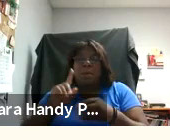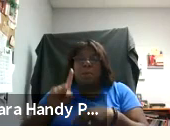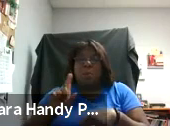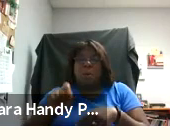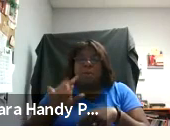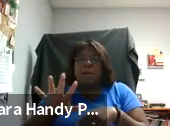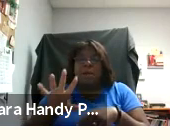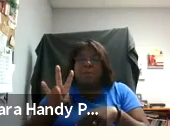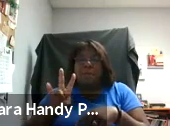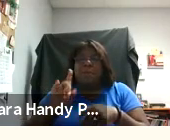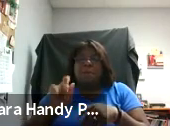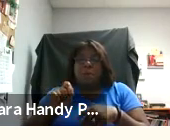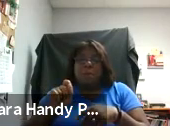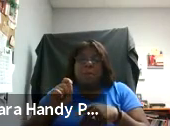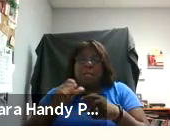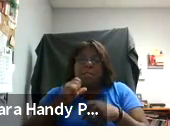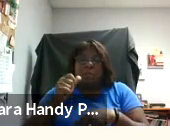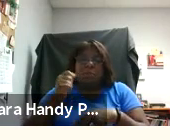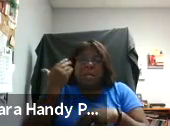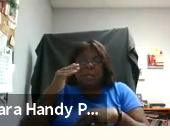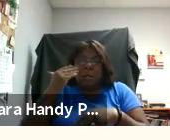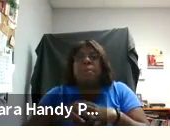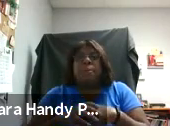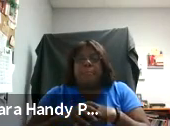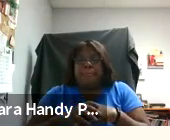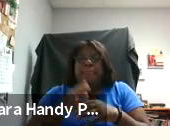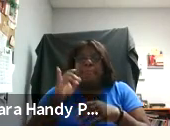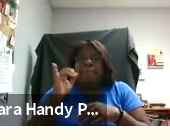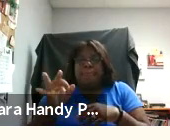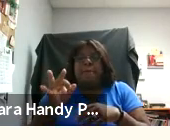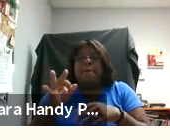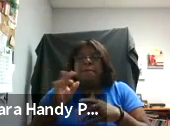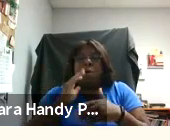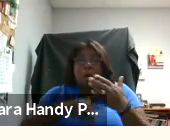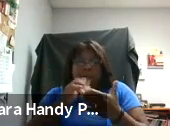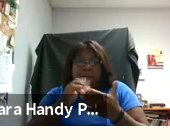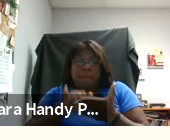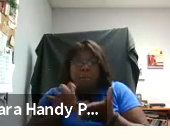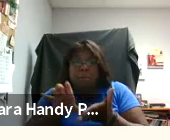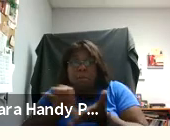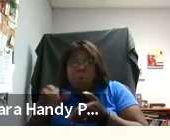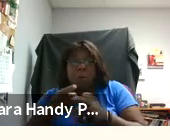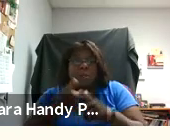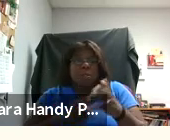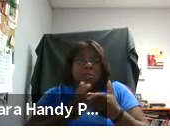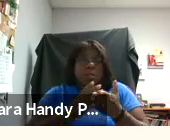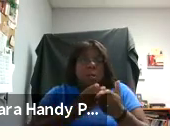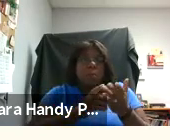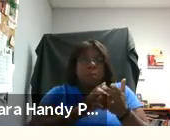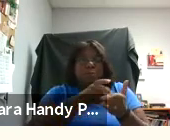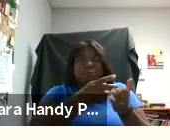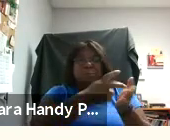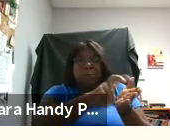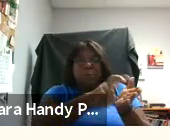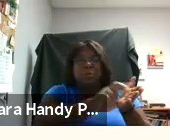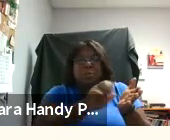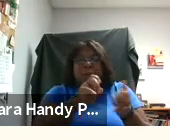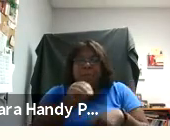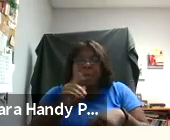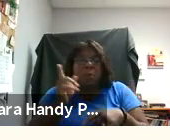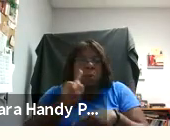I didn't know if you all spent all of that or if some of that went to the admin or where the